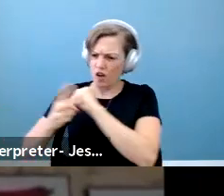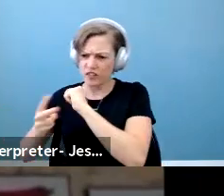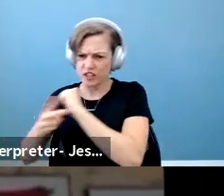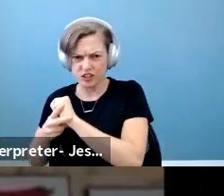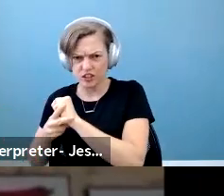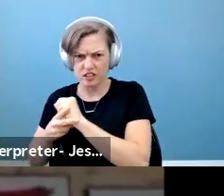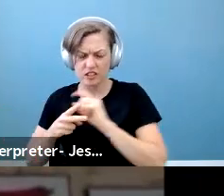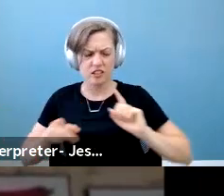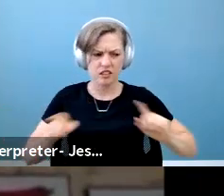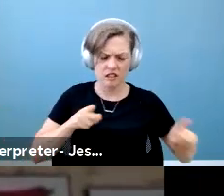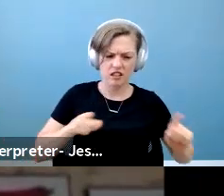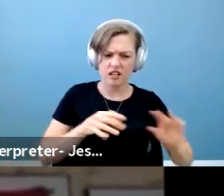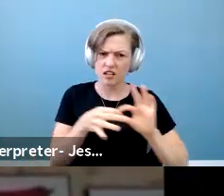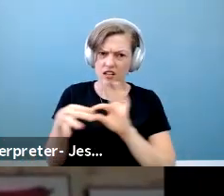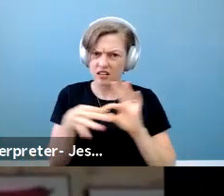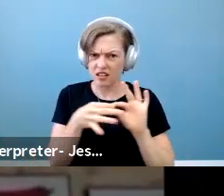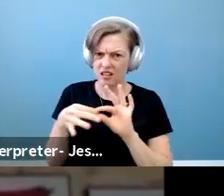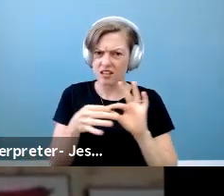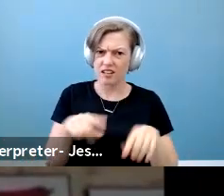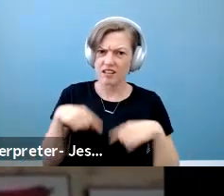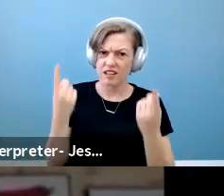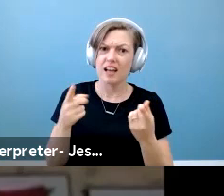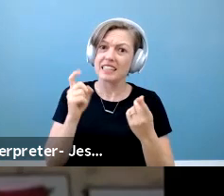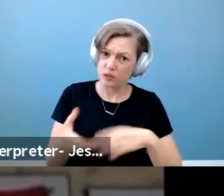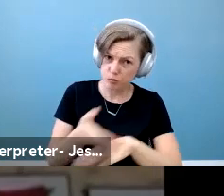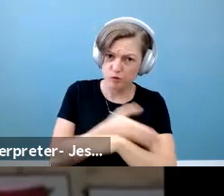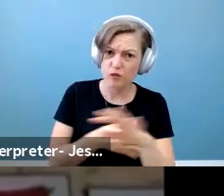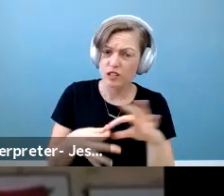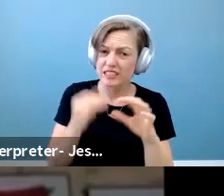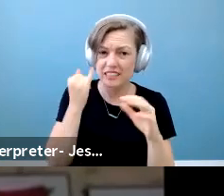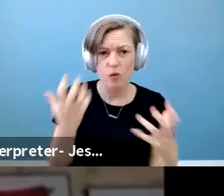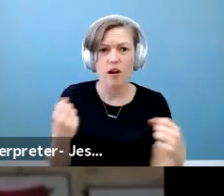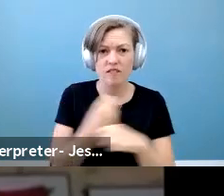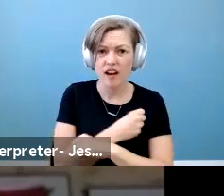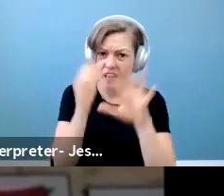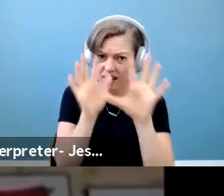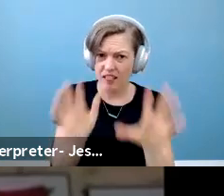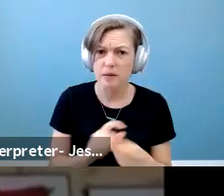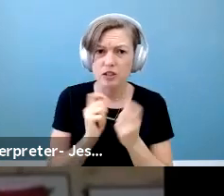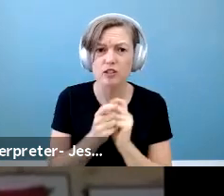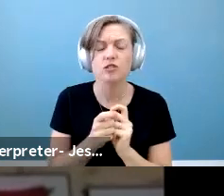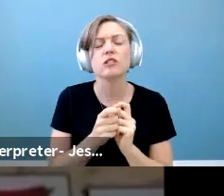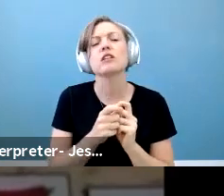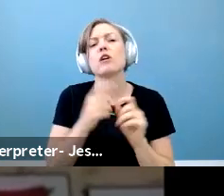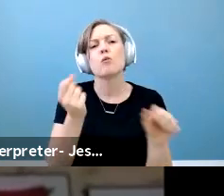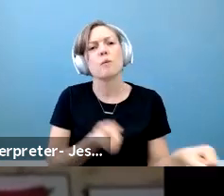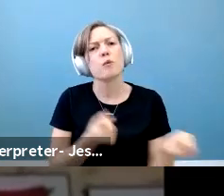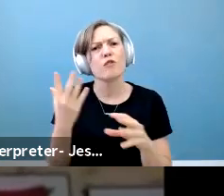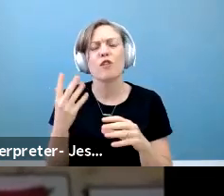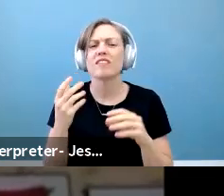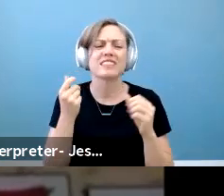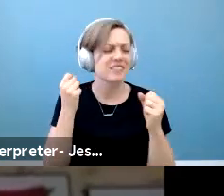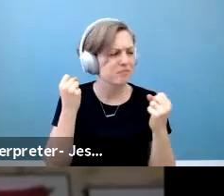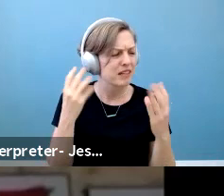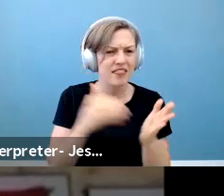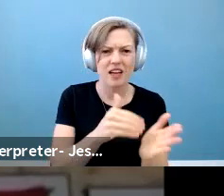that relationship must get better if we are to fight climate change. The removal of thousands of